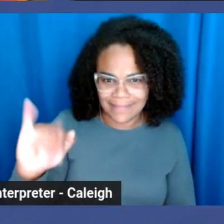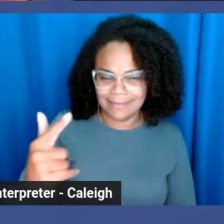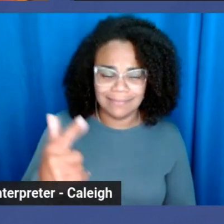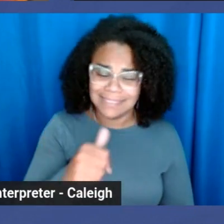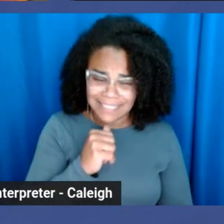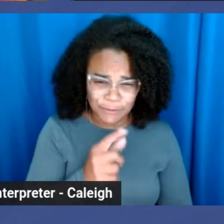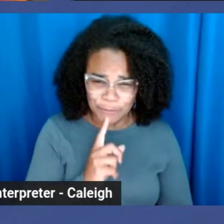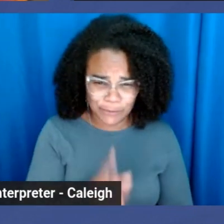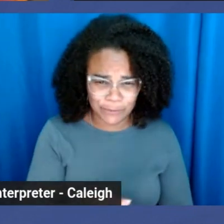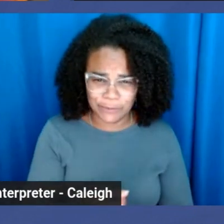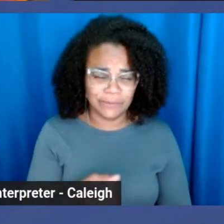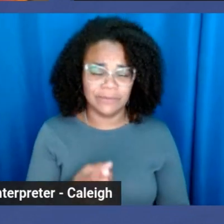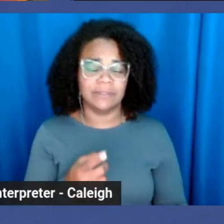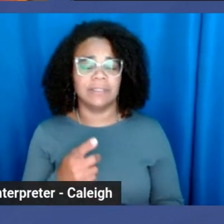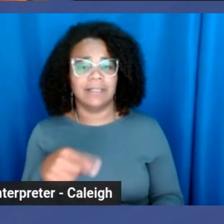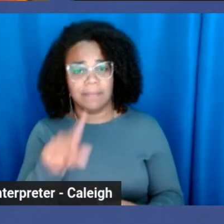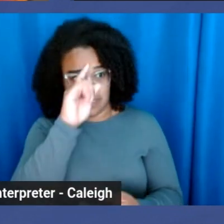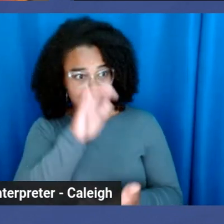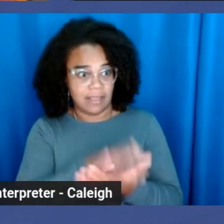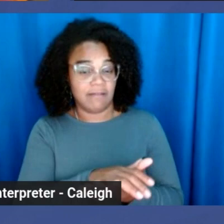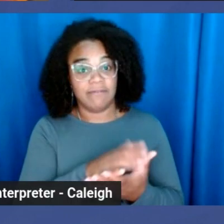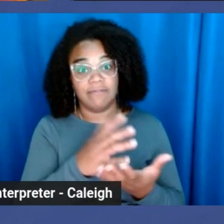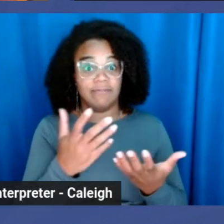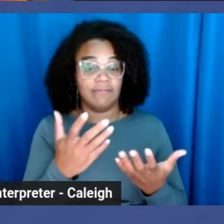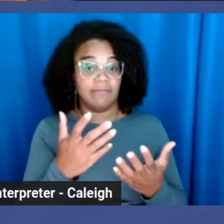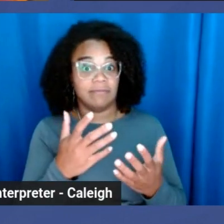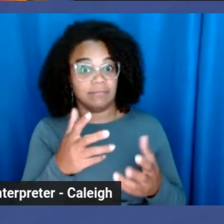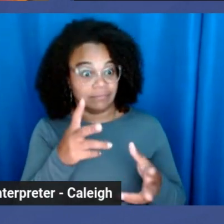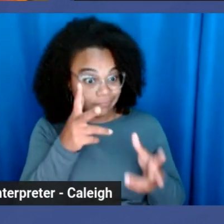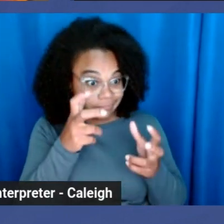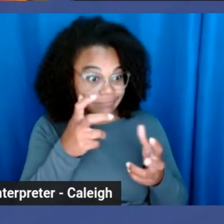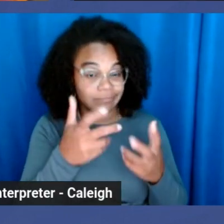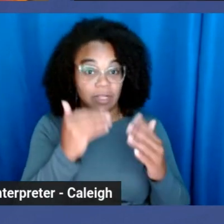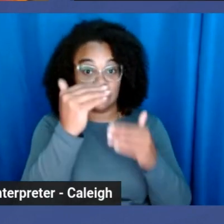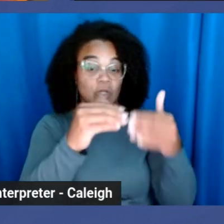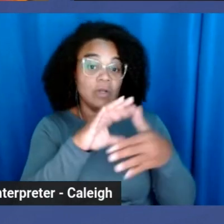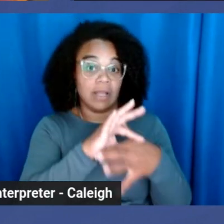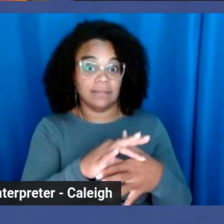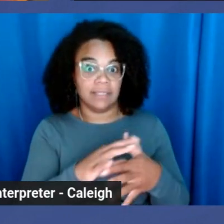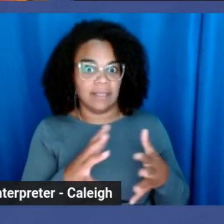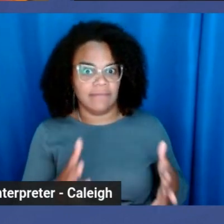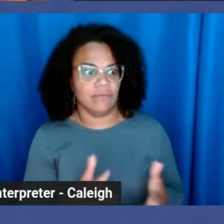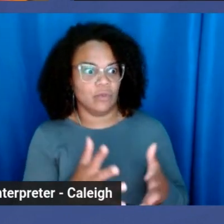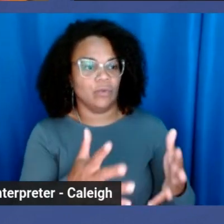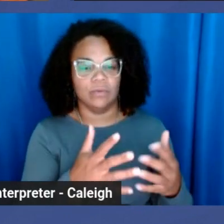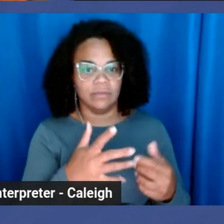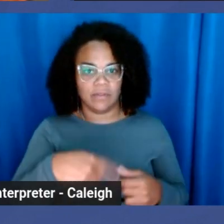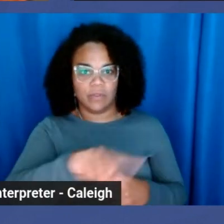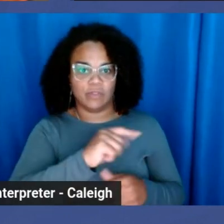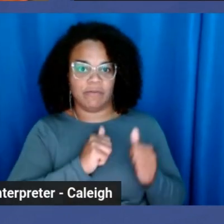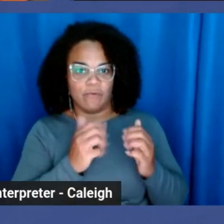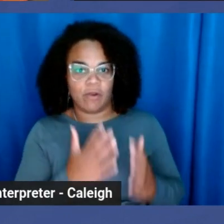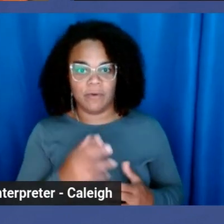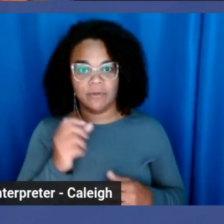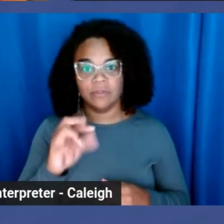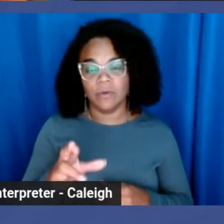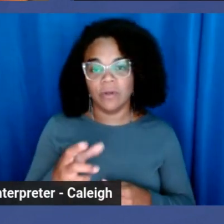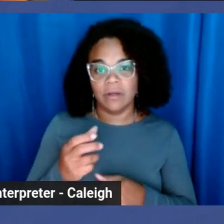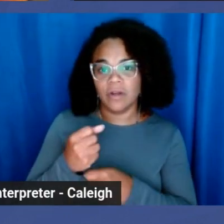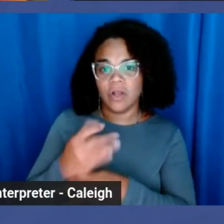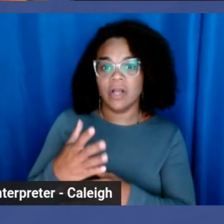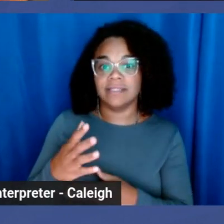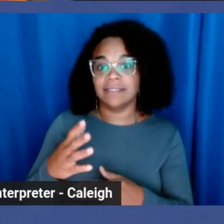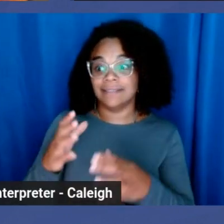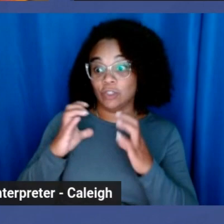consumption of adult content fuels the trafficking of performers in the industry or makes consumers less